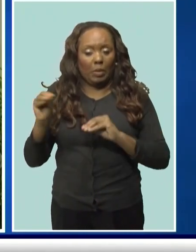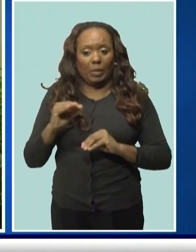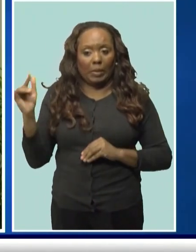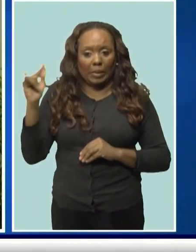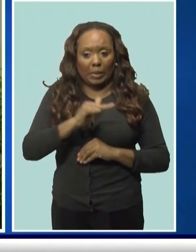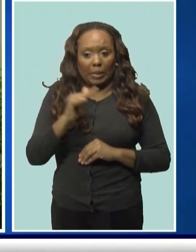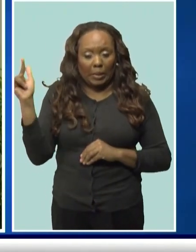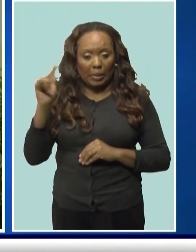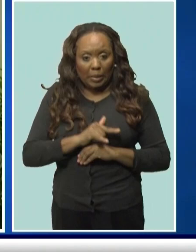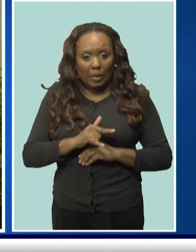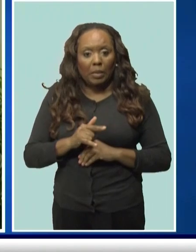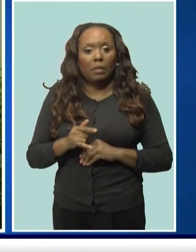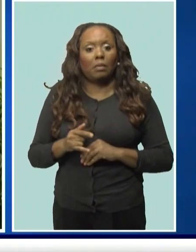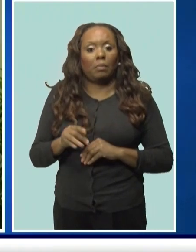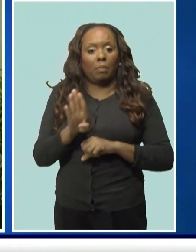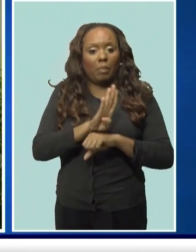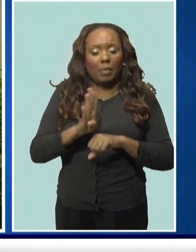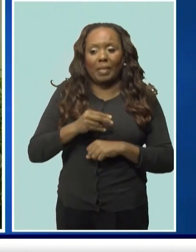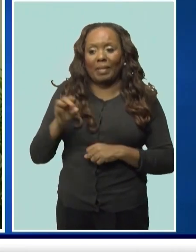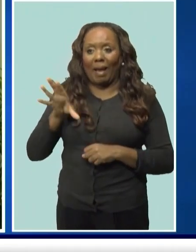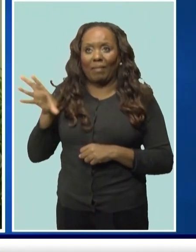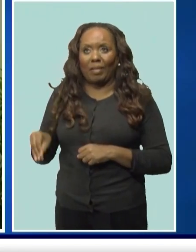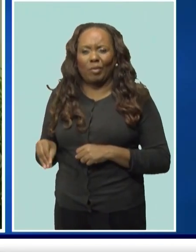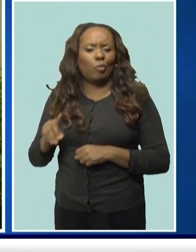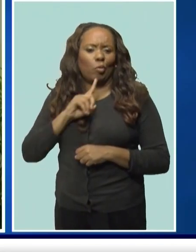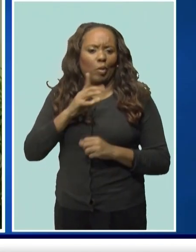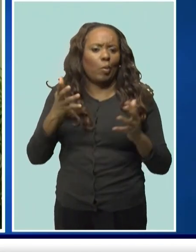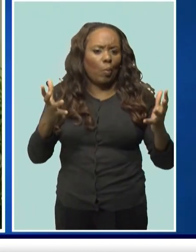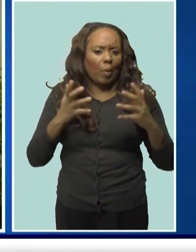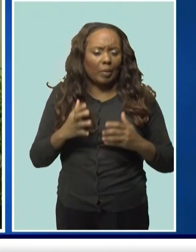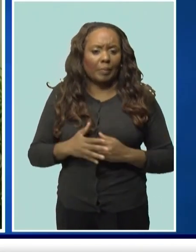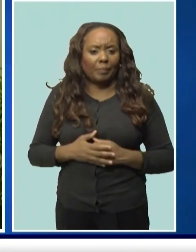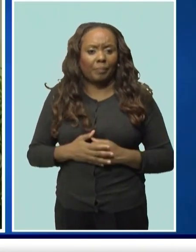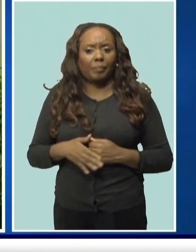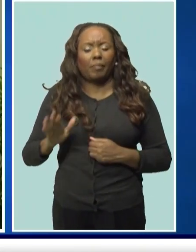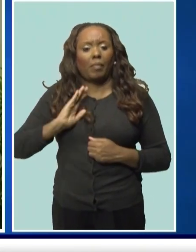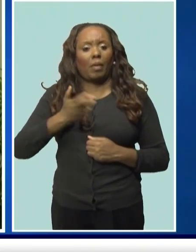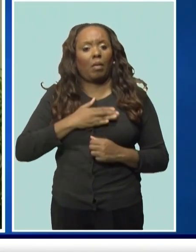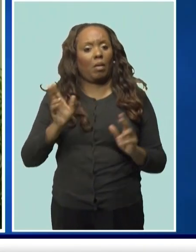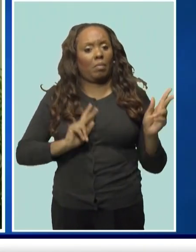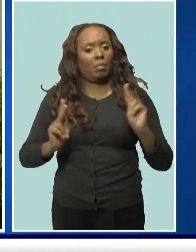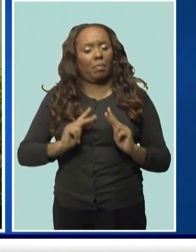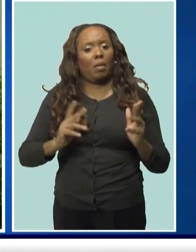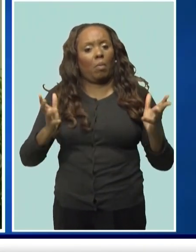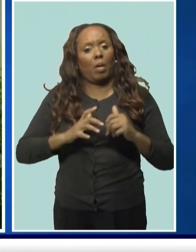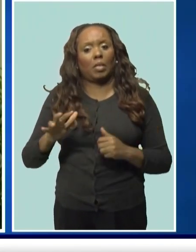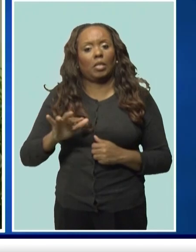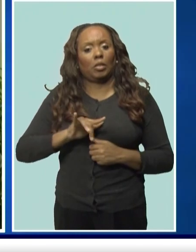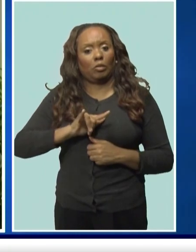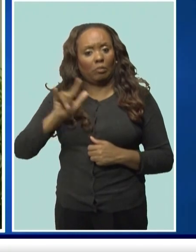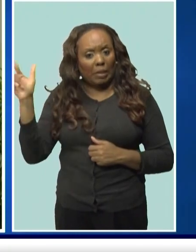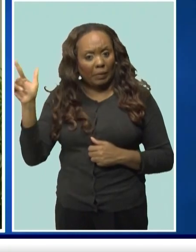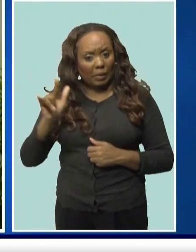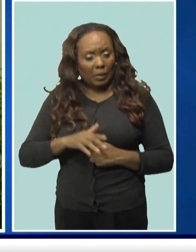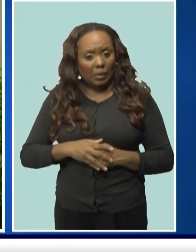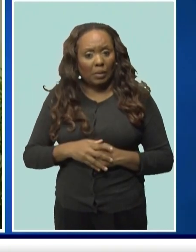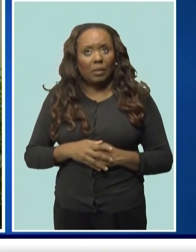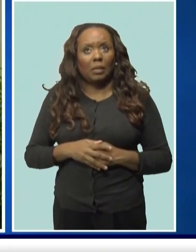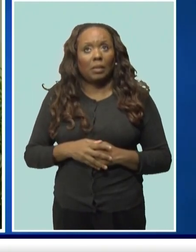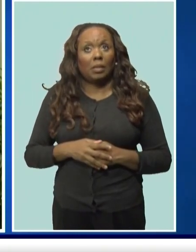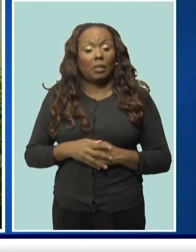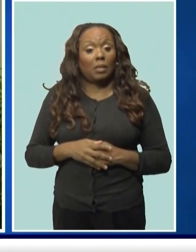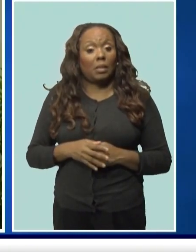Barbados. This is indeed necessary as we enable our people to travel here, but whilst it's necessary, it's not